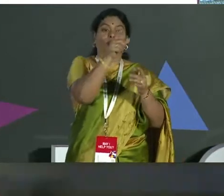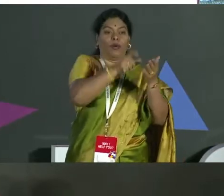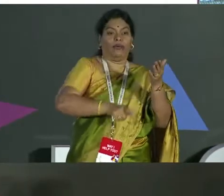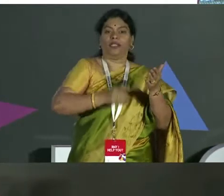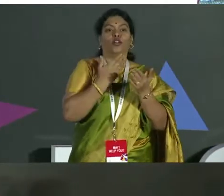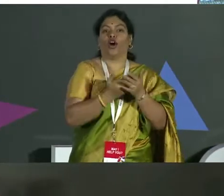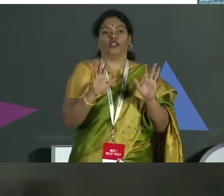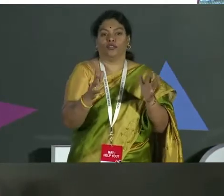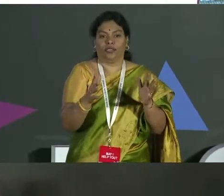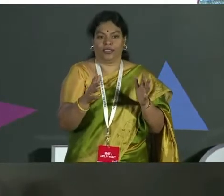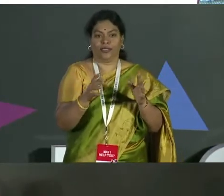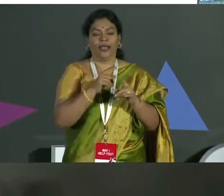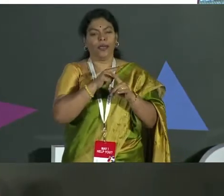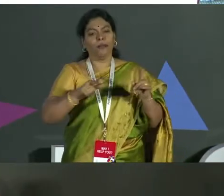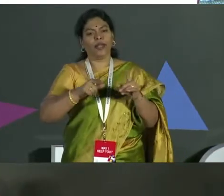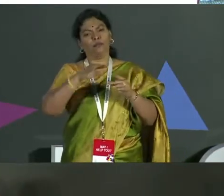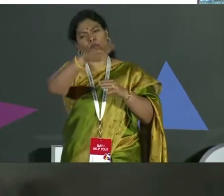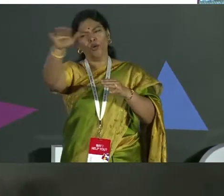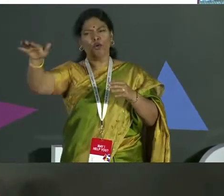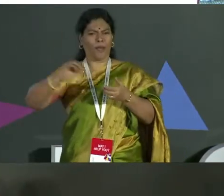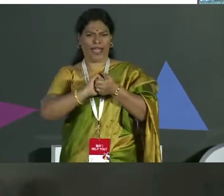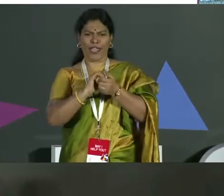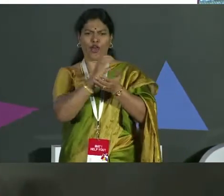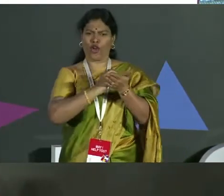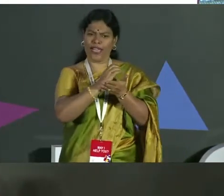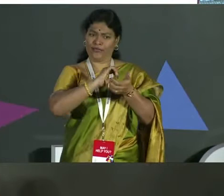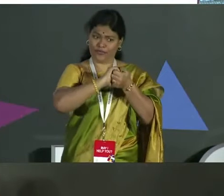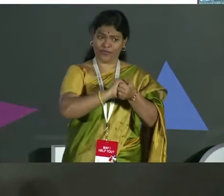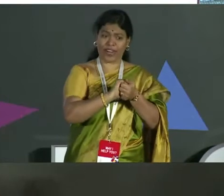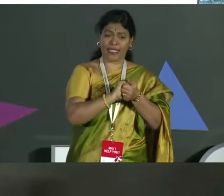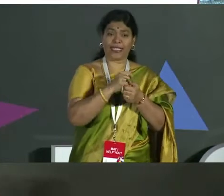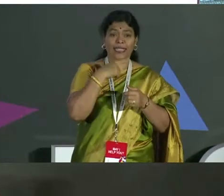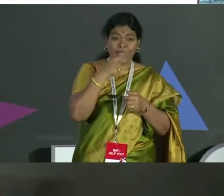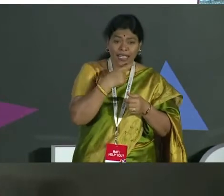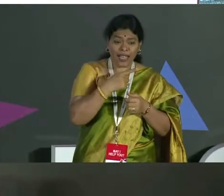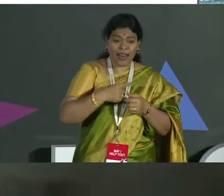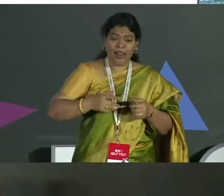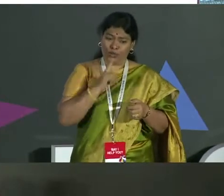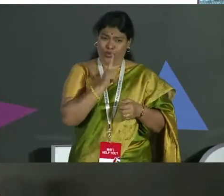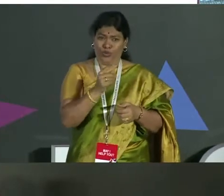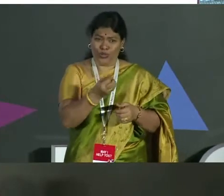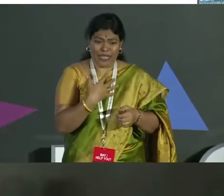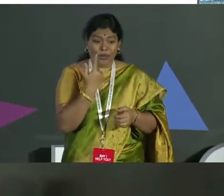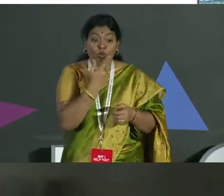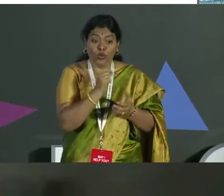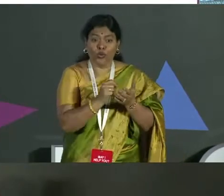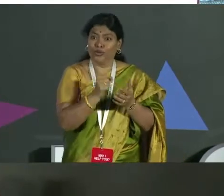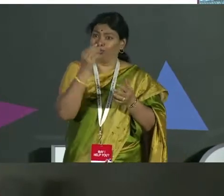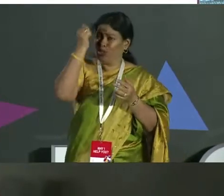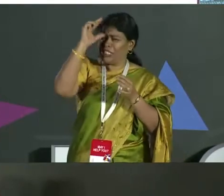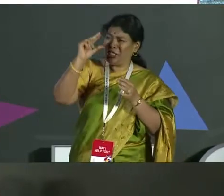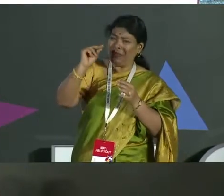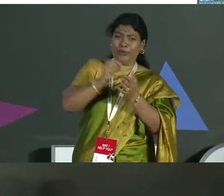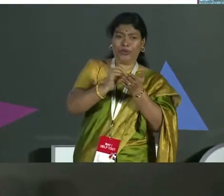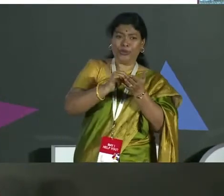that I do. So most of my school and college friends who meet me, they tell me, yaar, sach bata, actually kisne likha hai? Tu to nahi likh sakta hai.